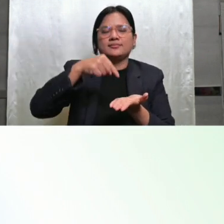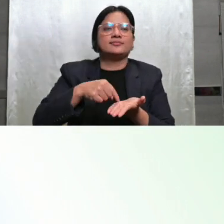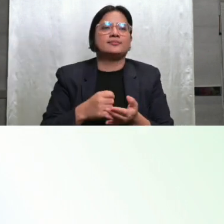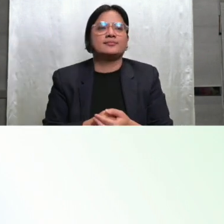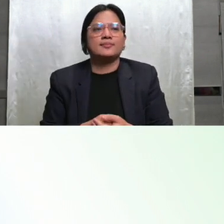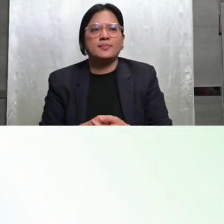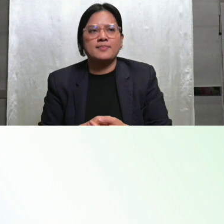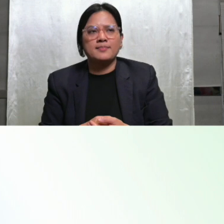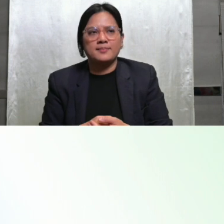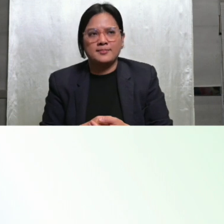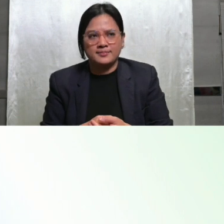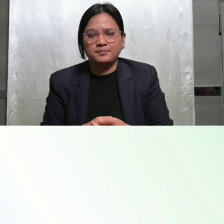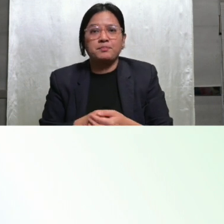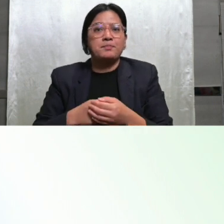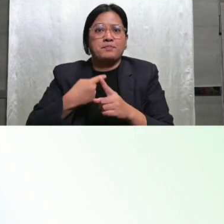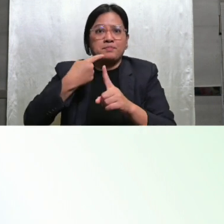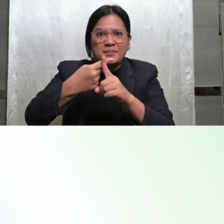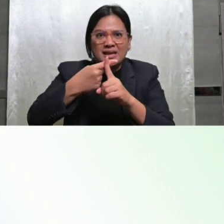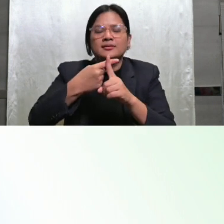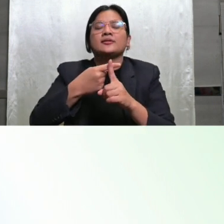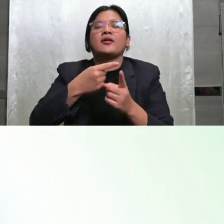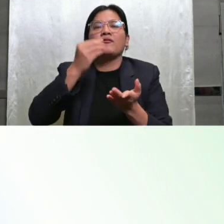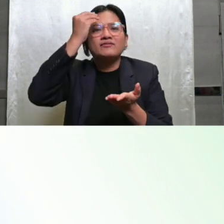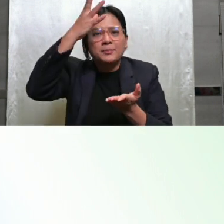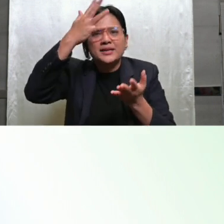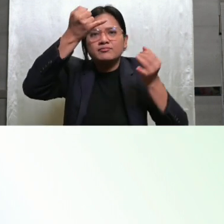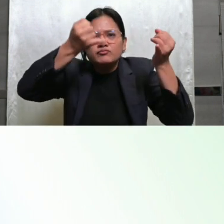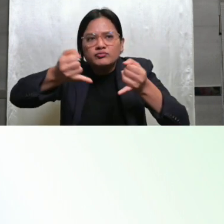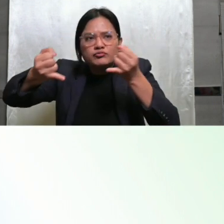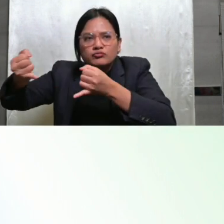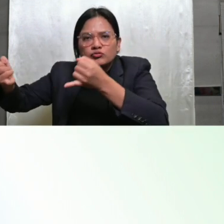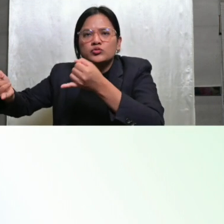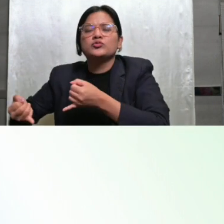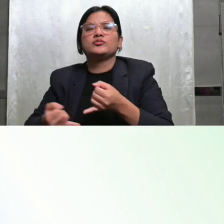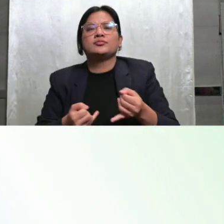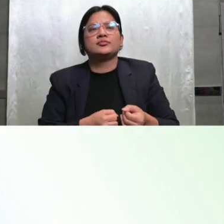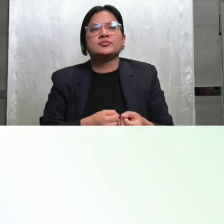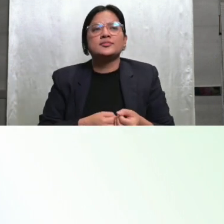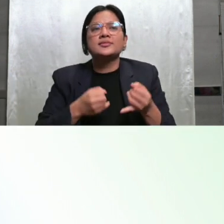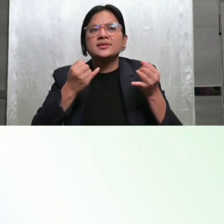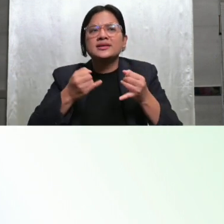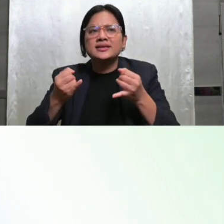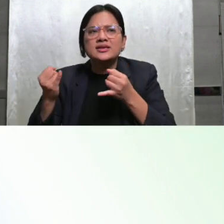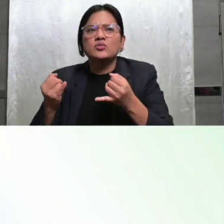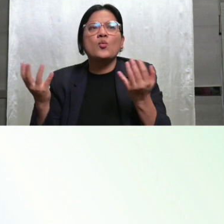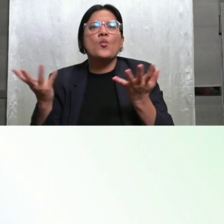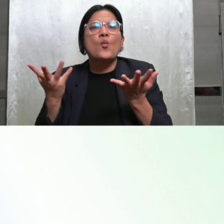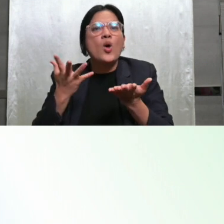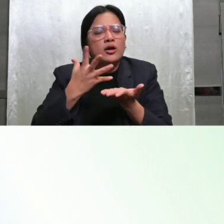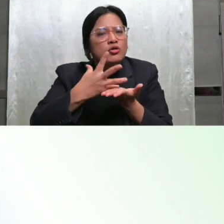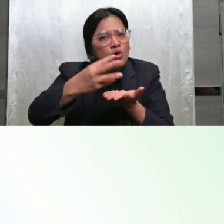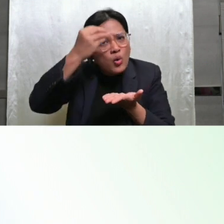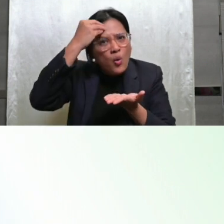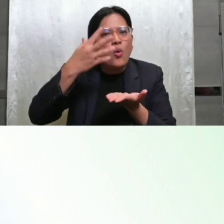And these are all inputs that gives you the very customized output. Our track record in learning games